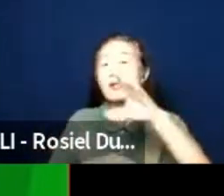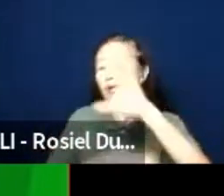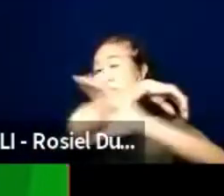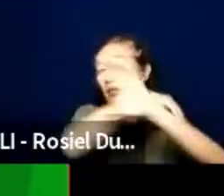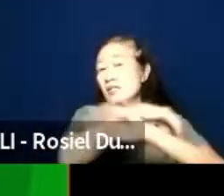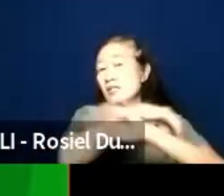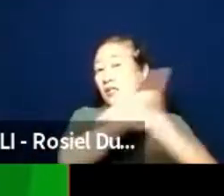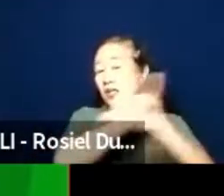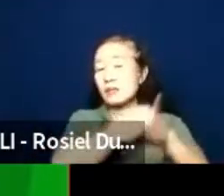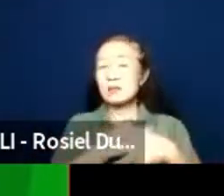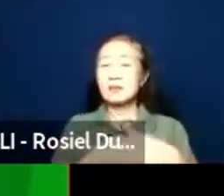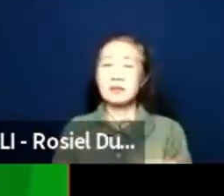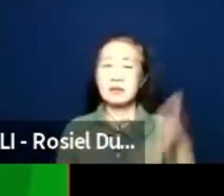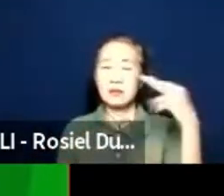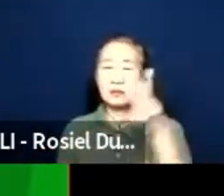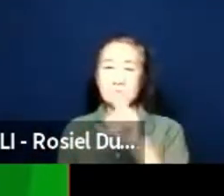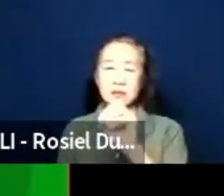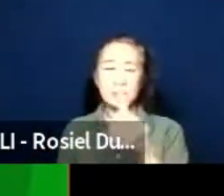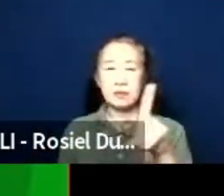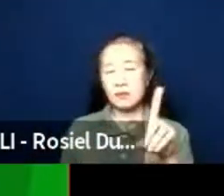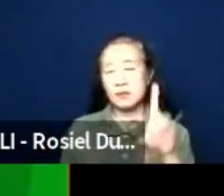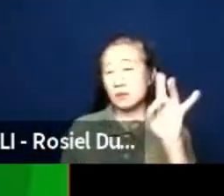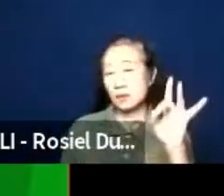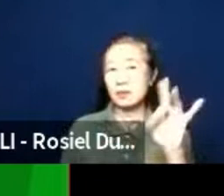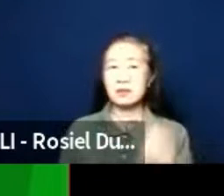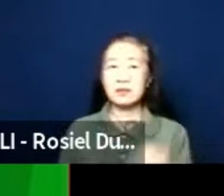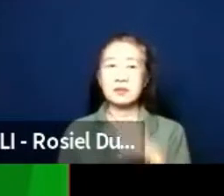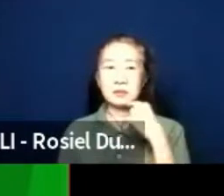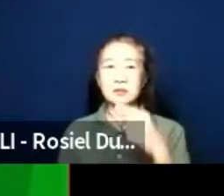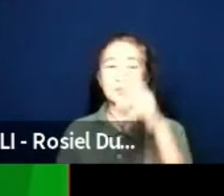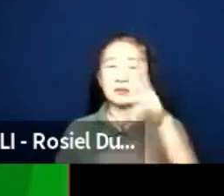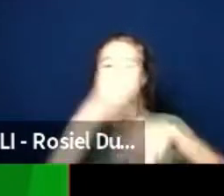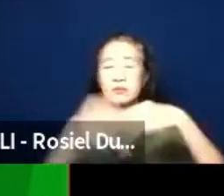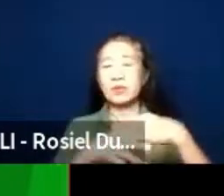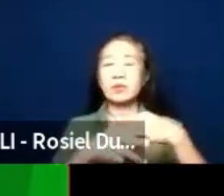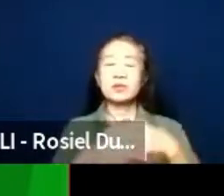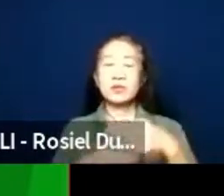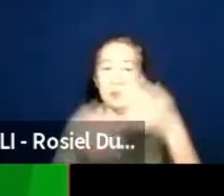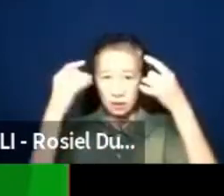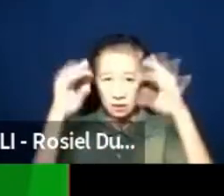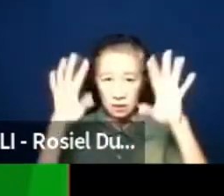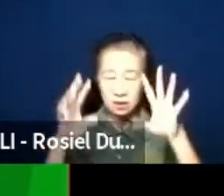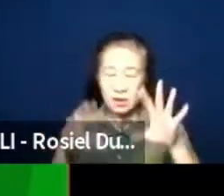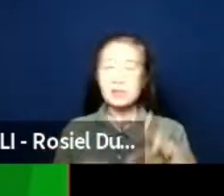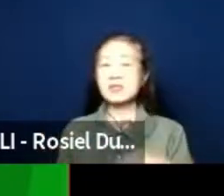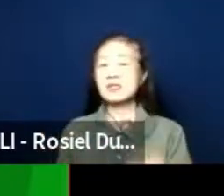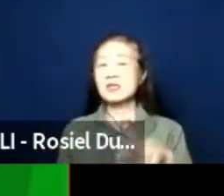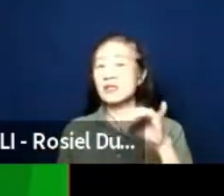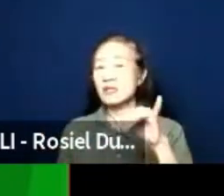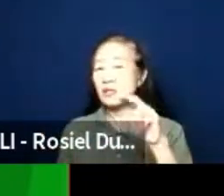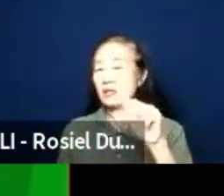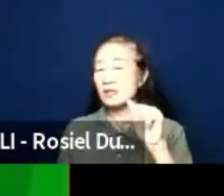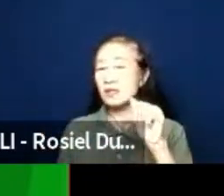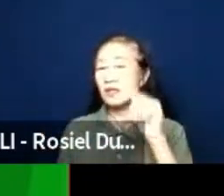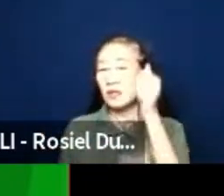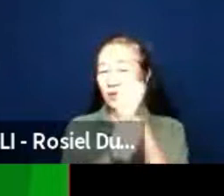rank in 2018, according to World Risk Index. Every year, the country experiences almost